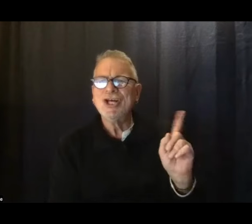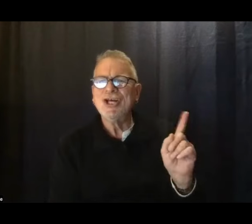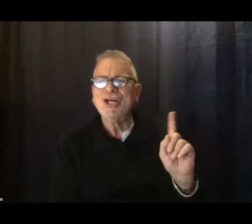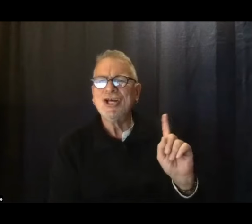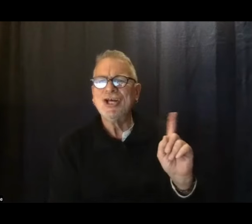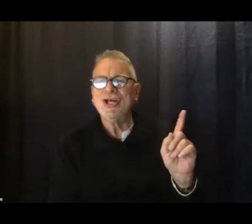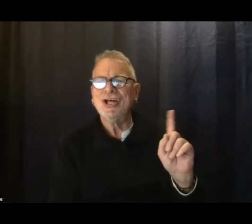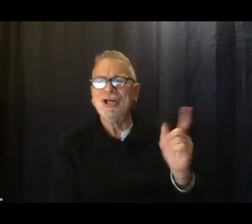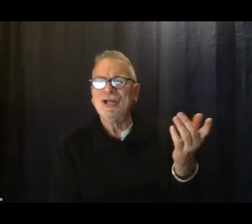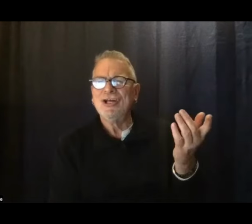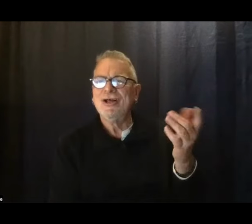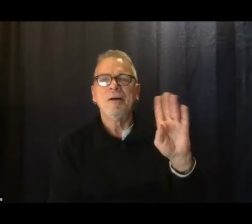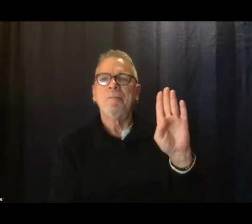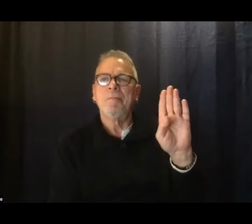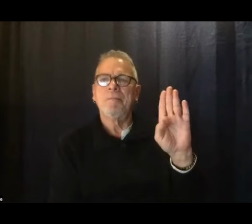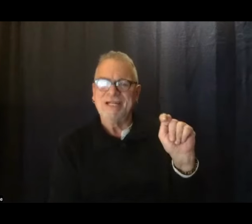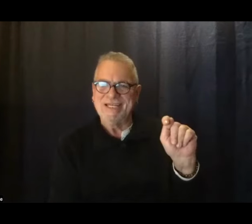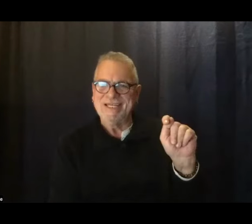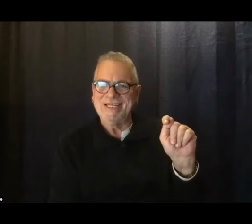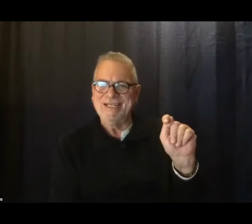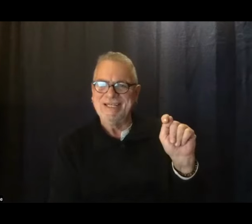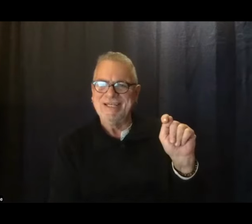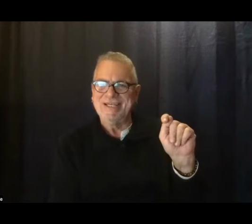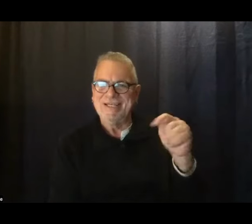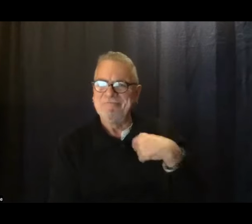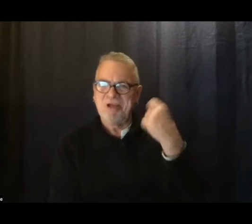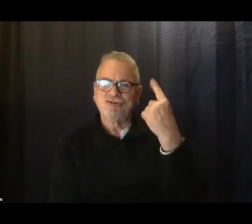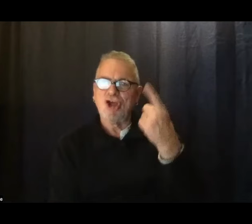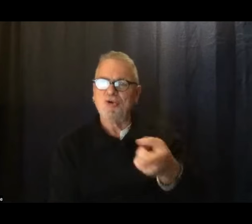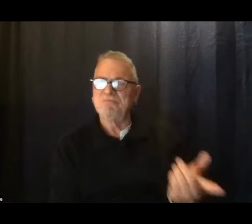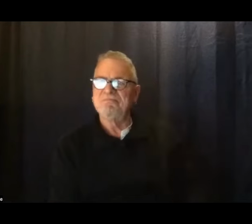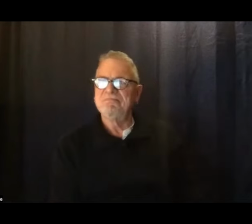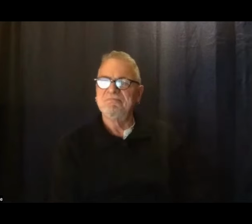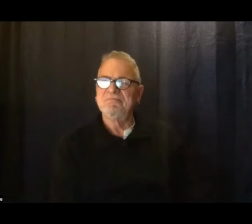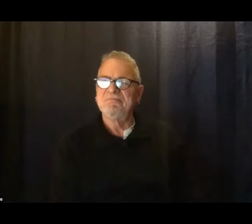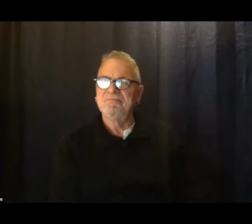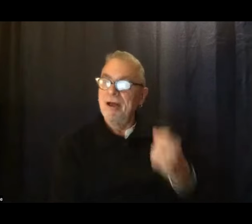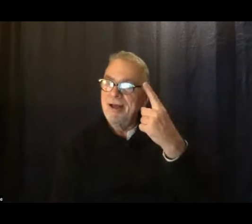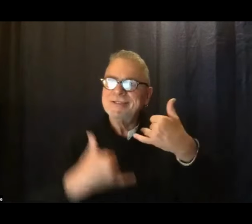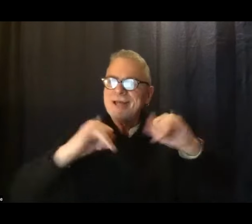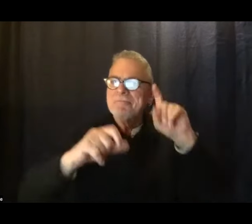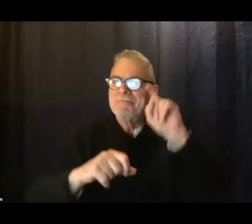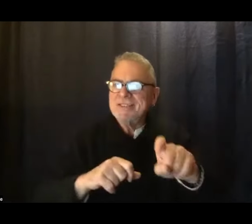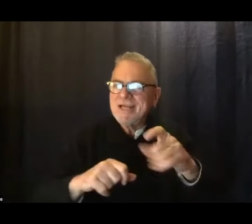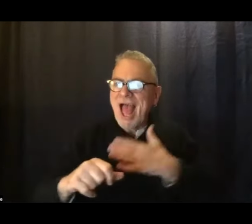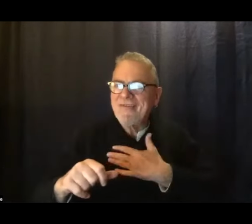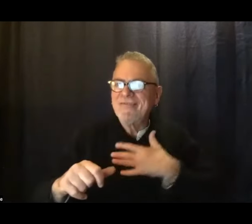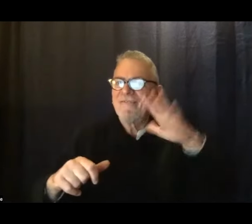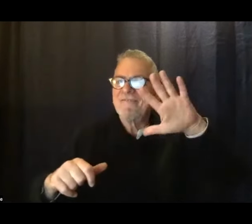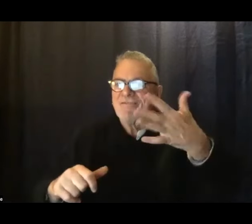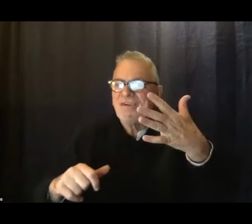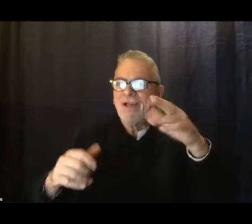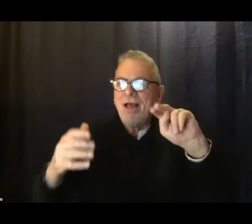where'd the U go? Again, but where'd the U go? I mean, I understand you just fine,